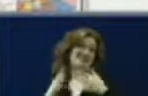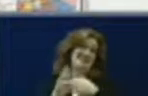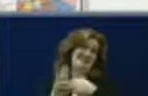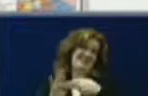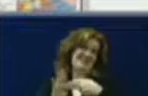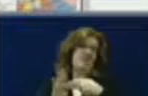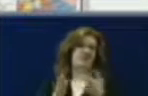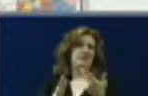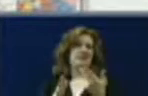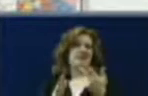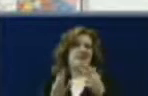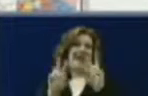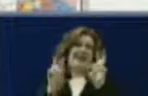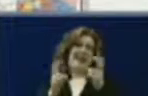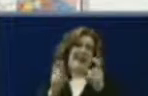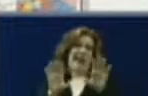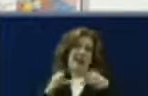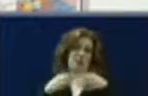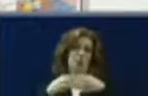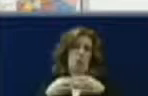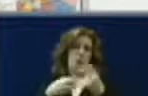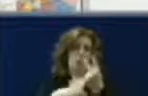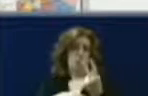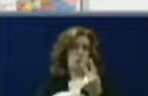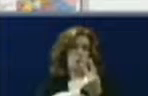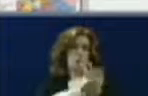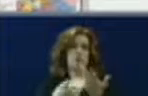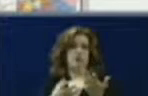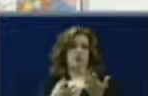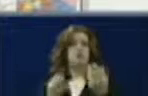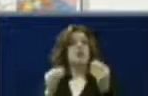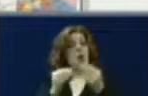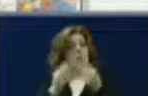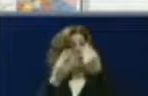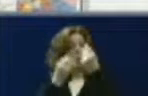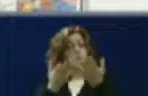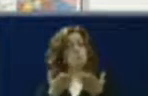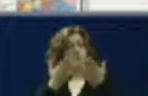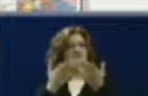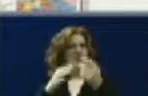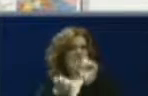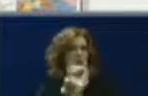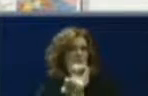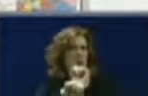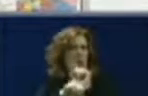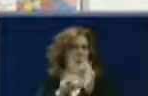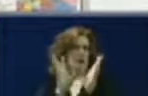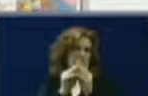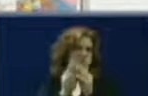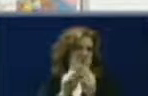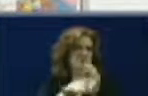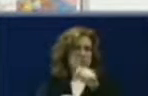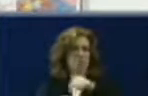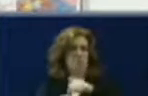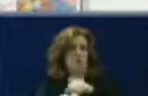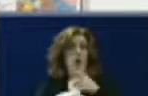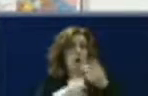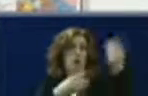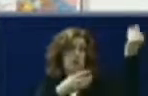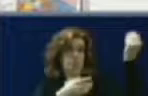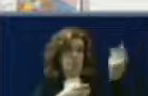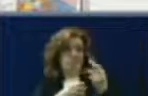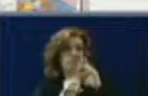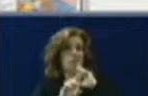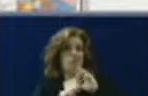category 2, and just to provide some more information from the work session, when we received our report